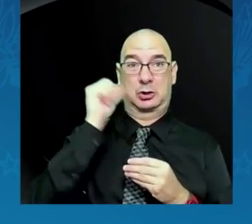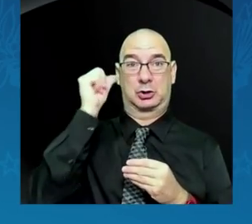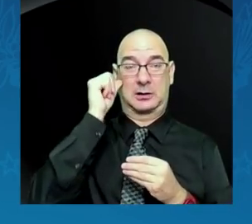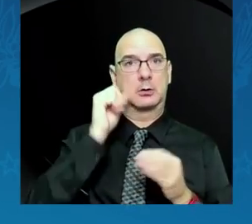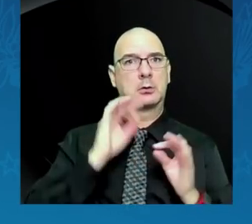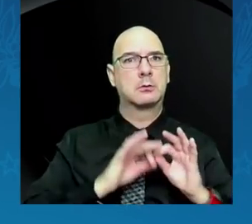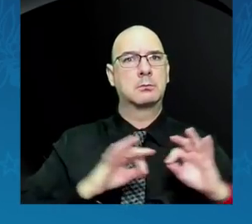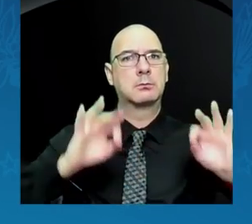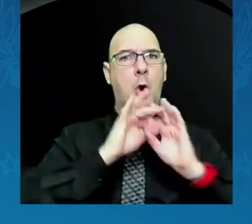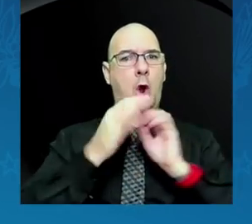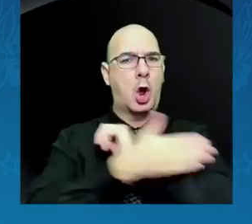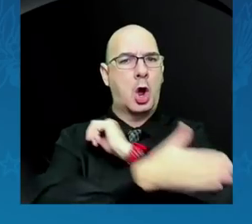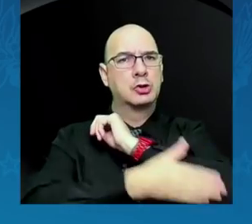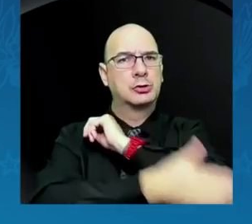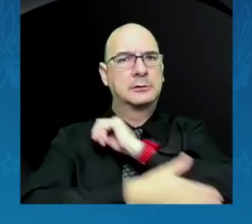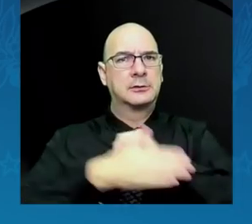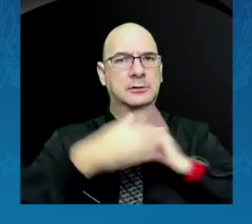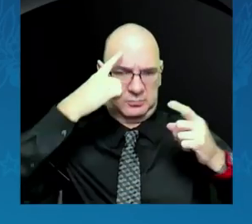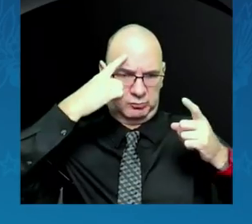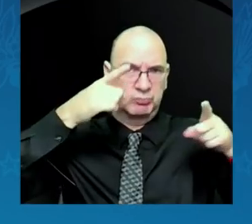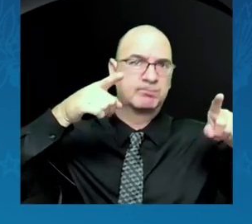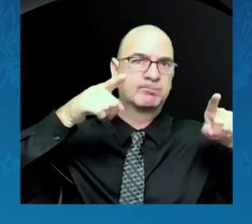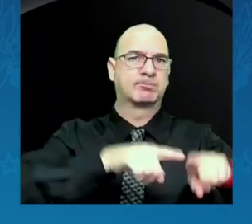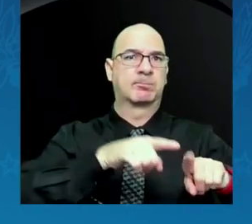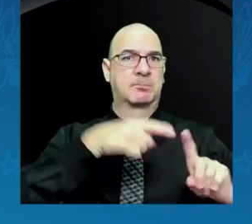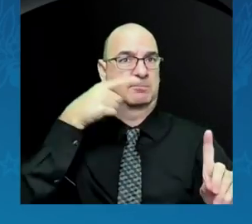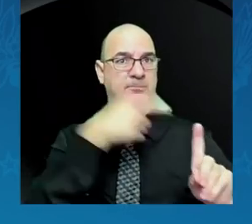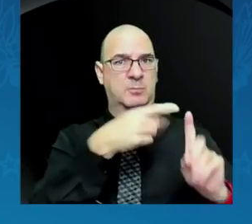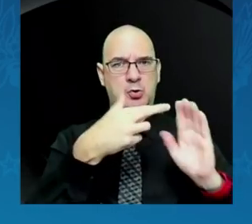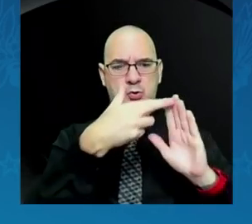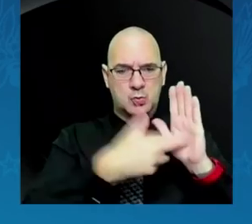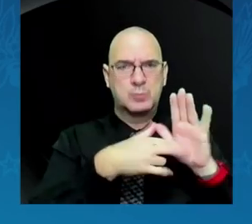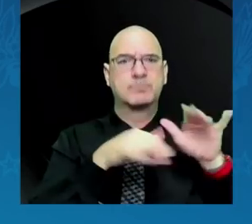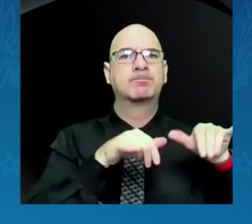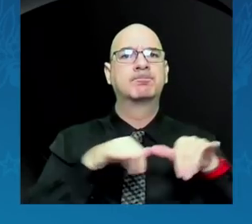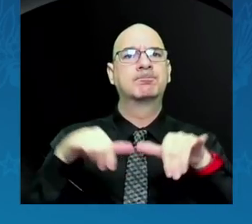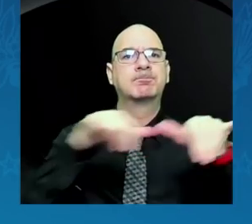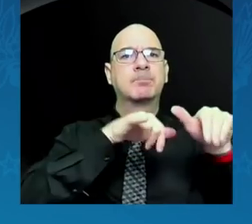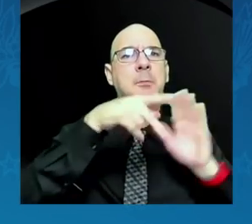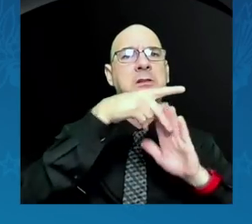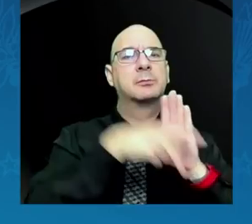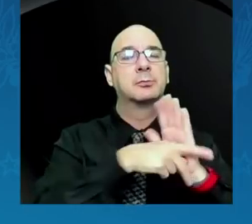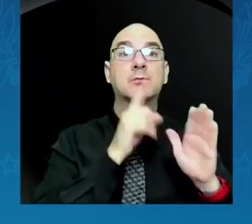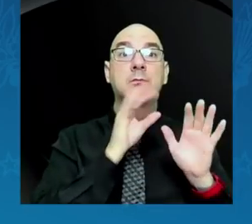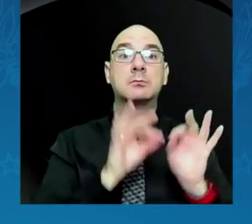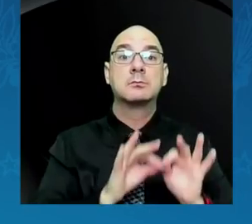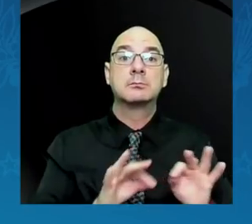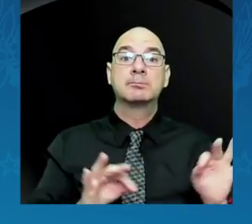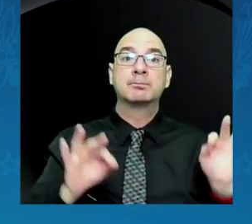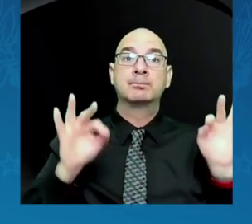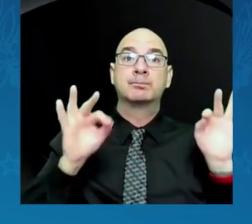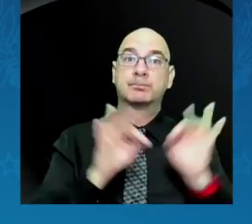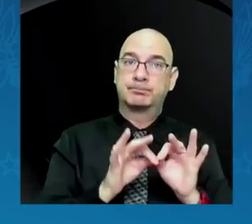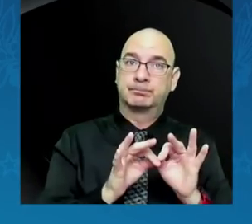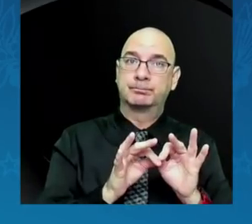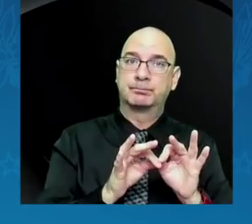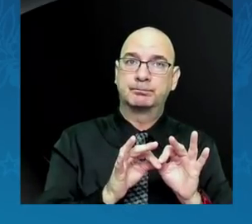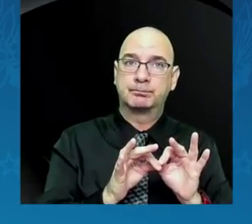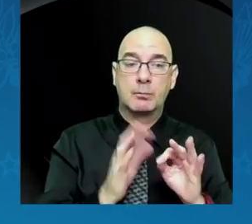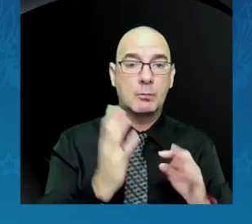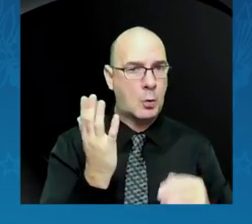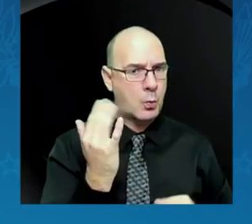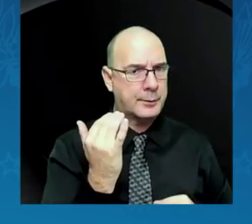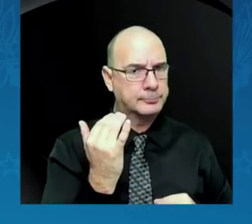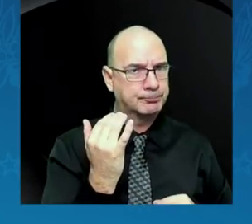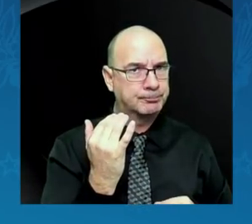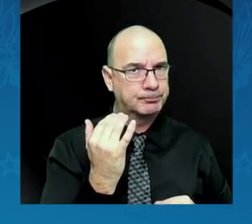and standards and policies on this issue is critical. Because as was highlighted,